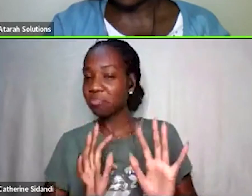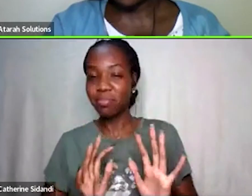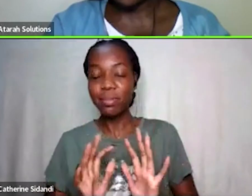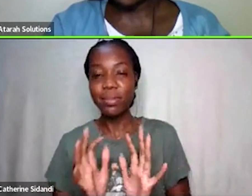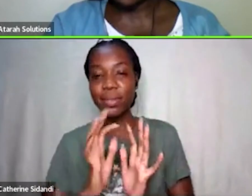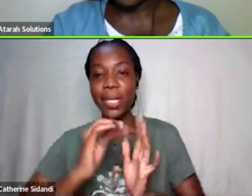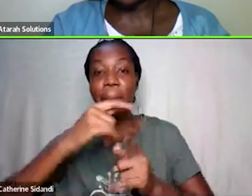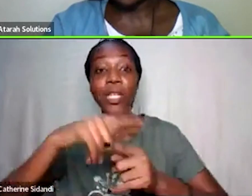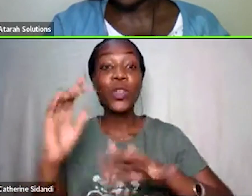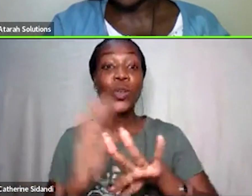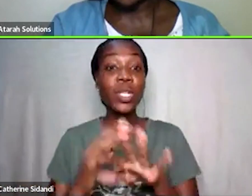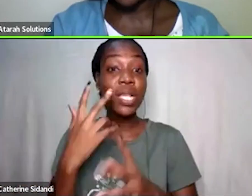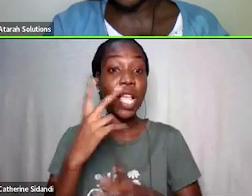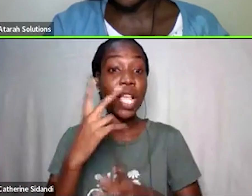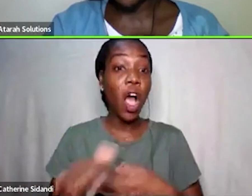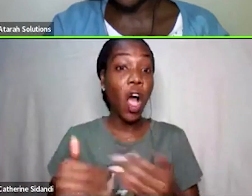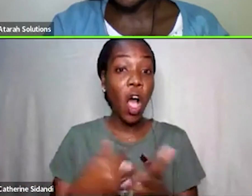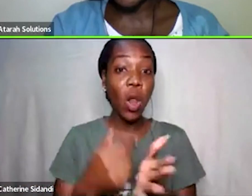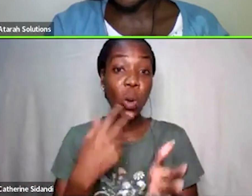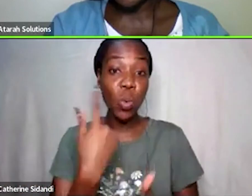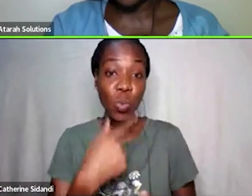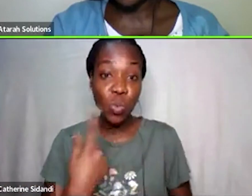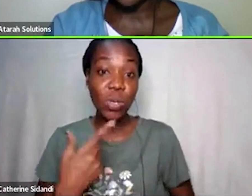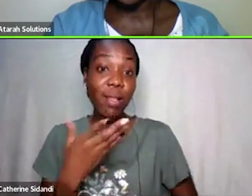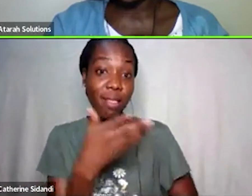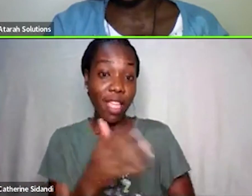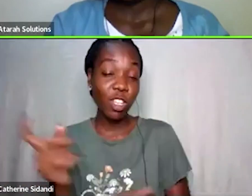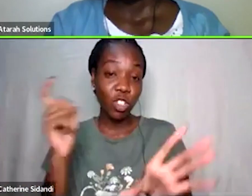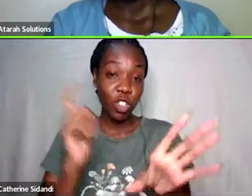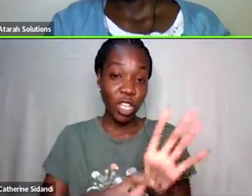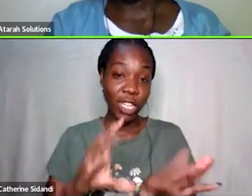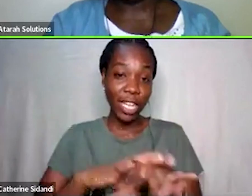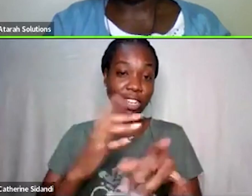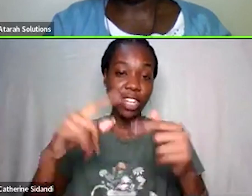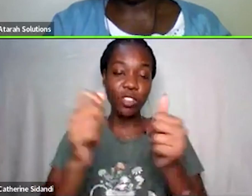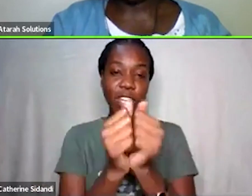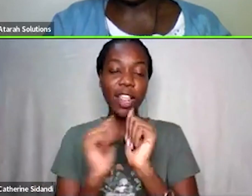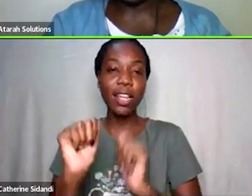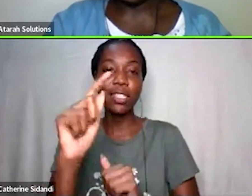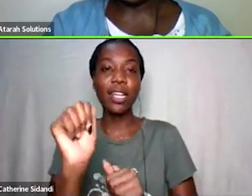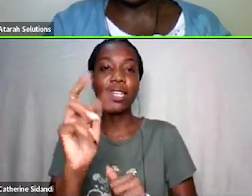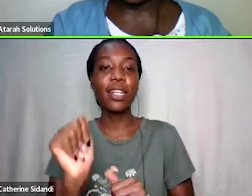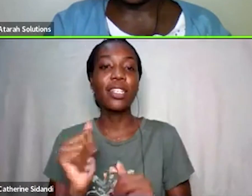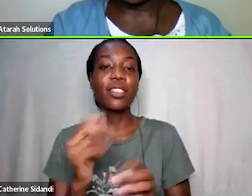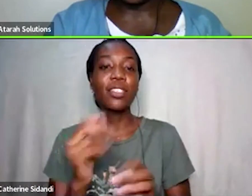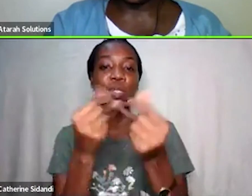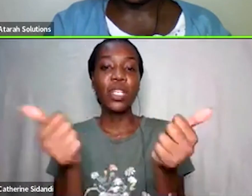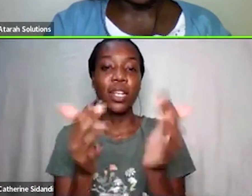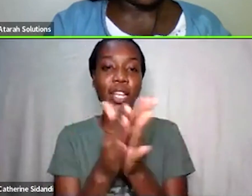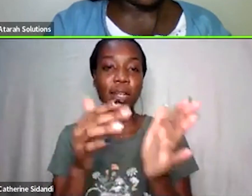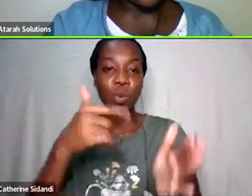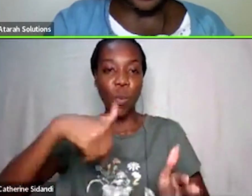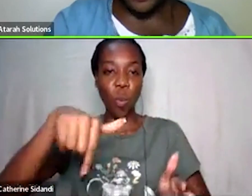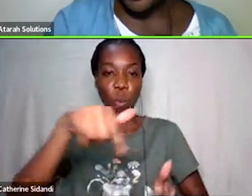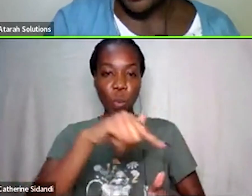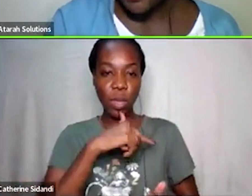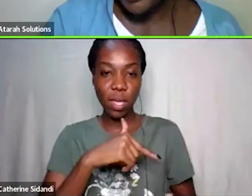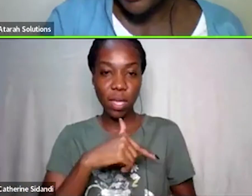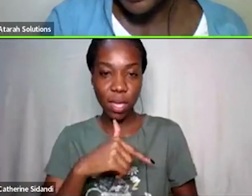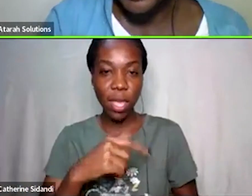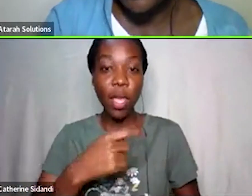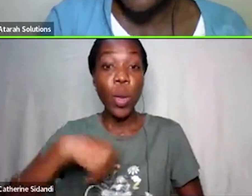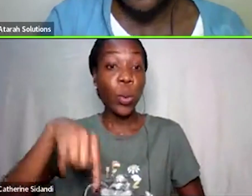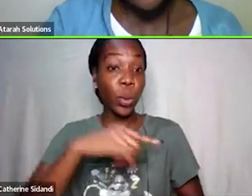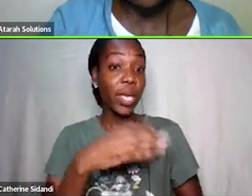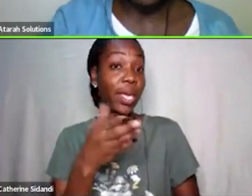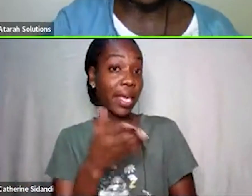see all of you who have tuned in to Get It Right with the Sarah Solutions. And we are here, we